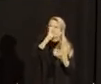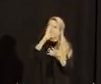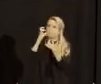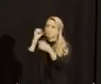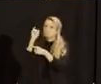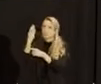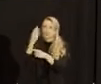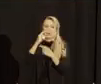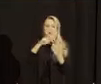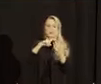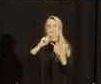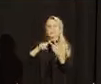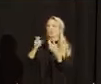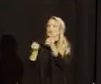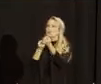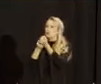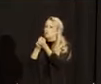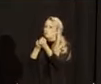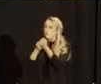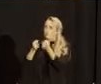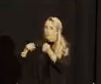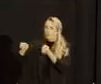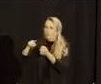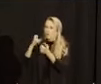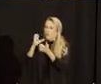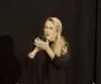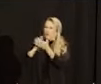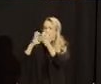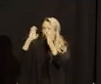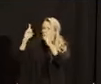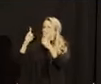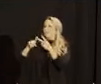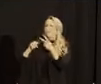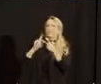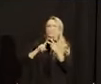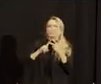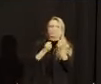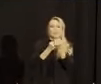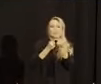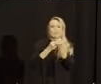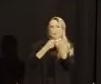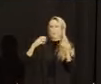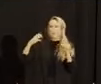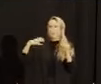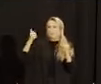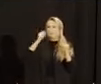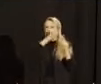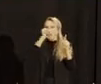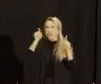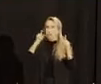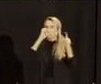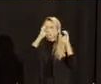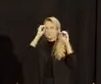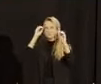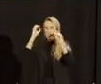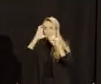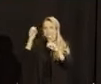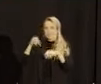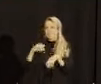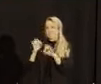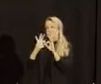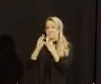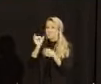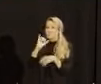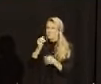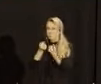on what is the supports that we can provide for families, especially in this moment, to make sure you